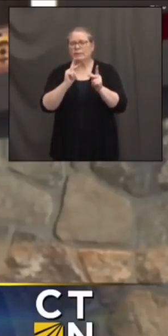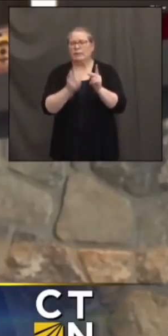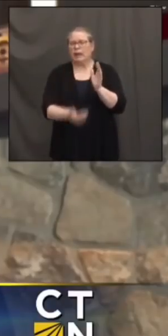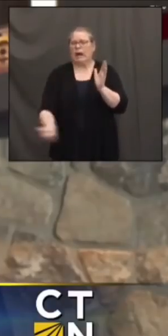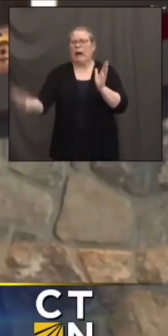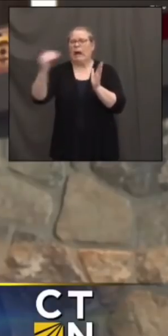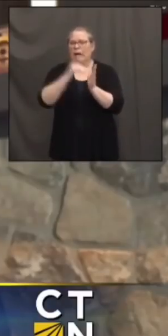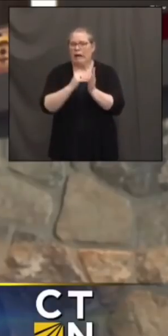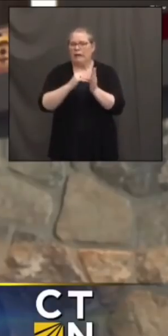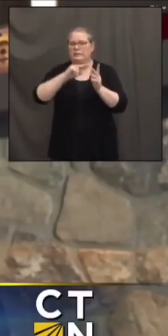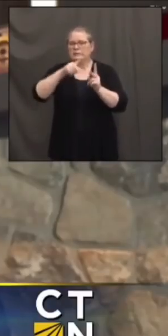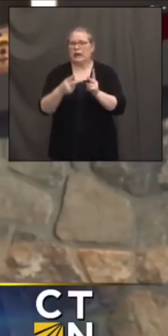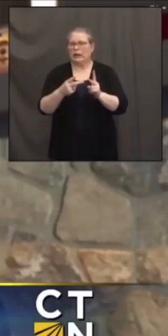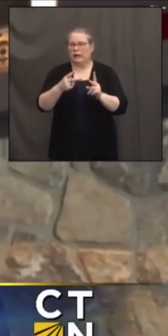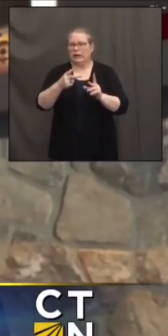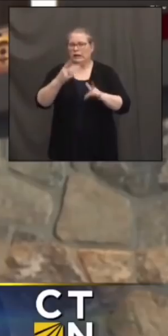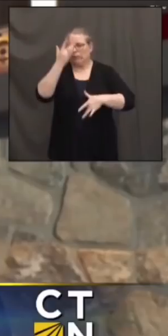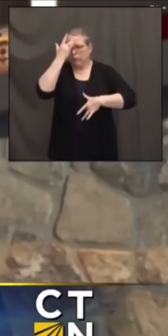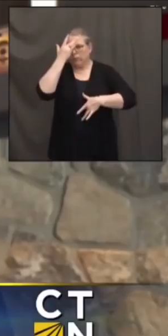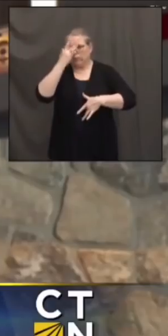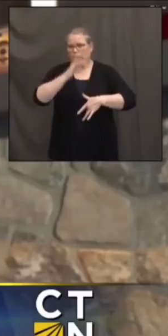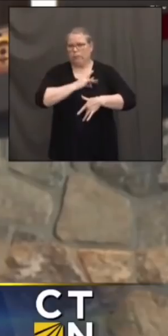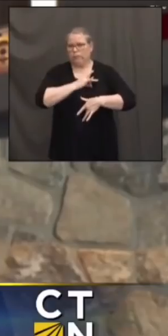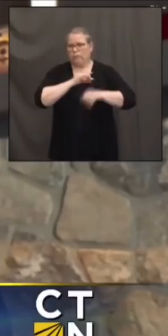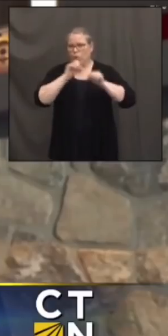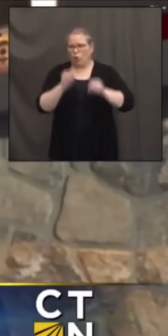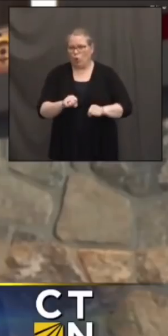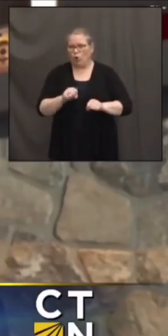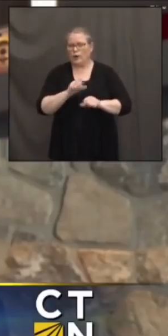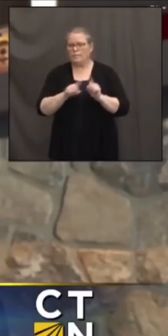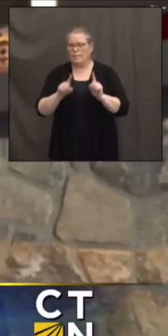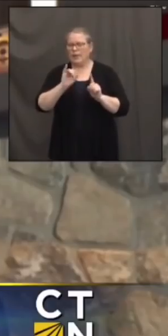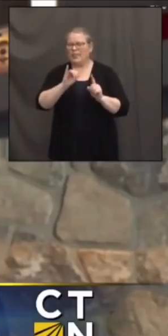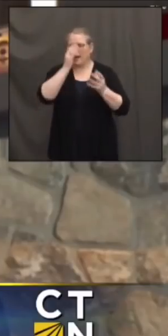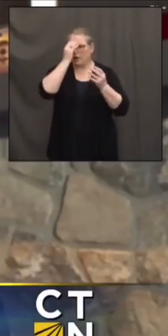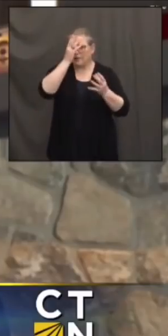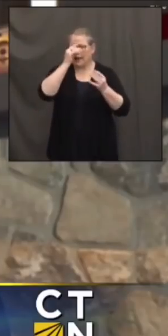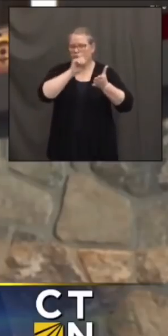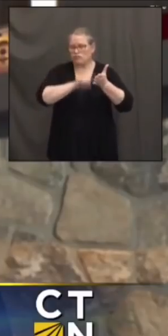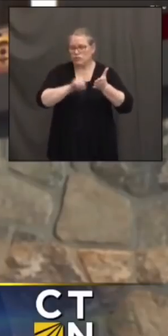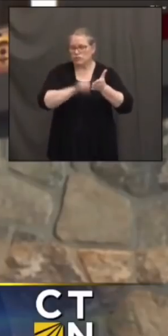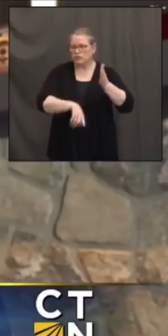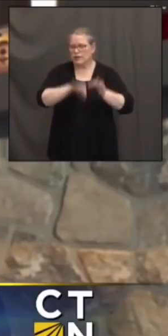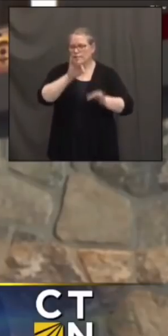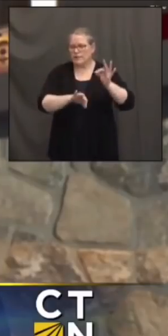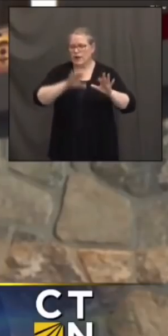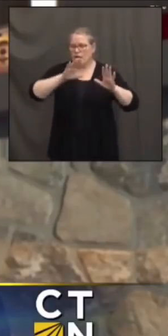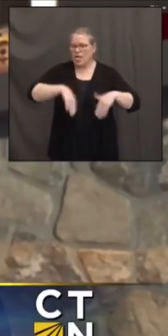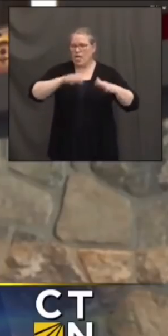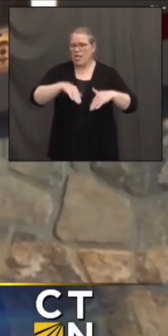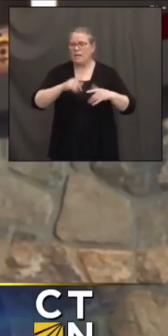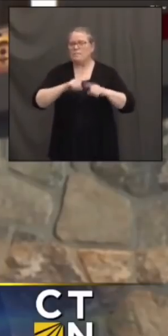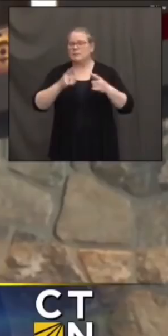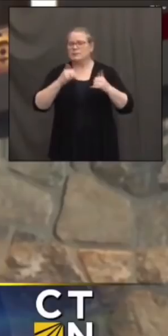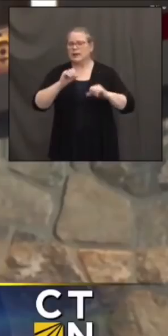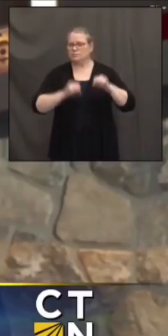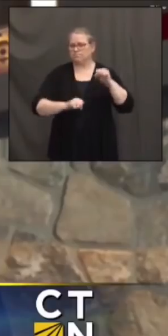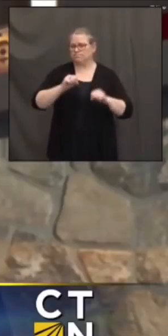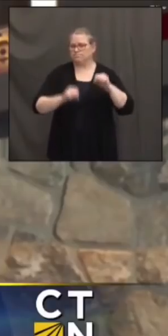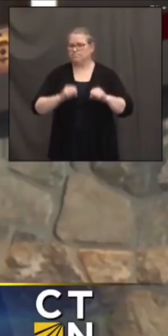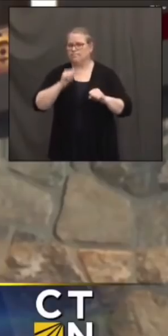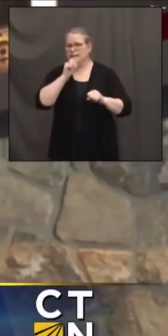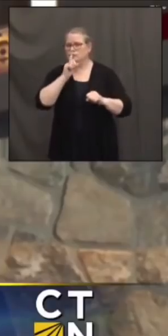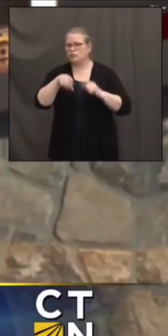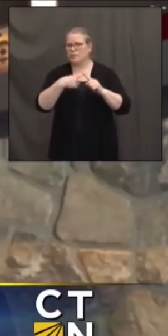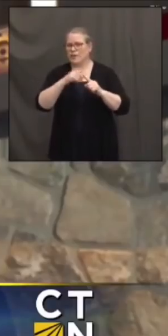Although, again, we're not seeing it in the data out of New York with 1526. So I think that there's just more uncertainty about that variant. And so